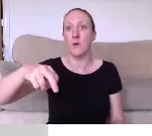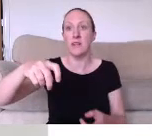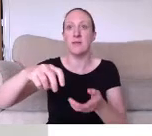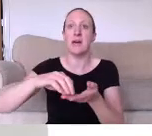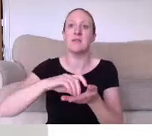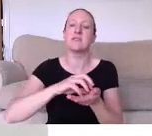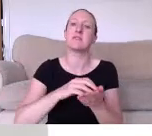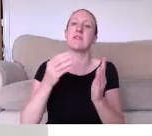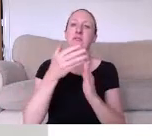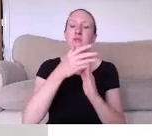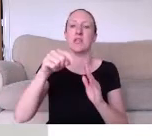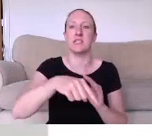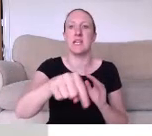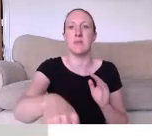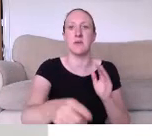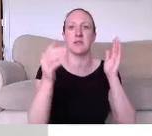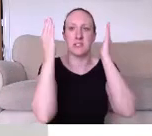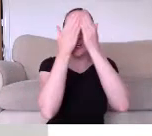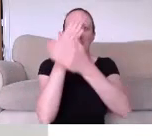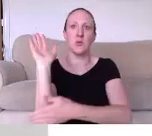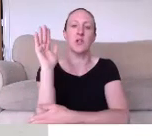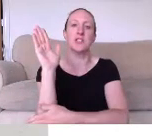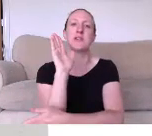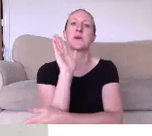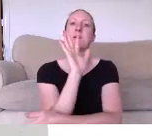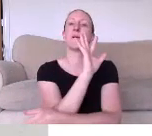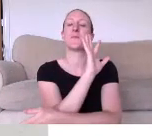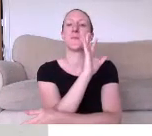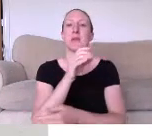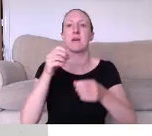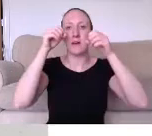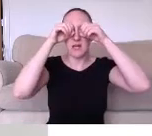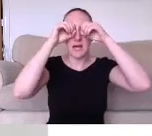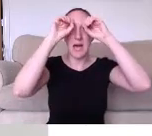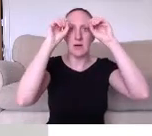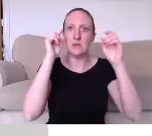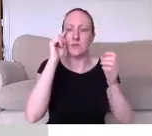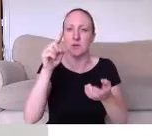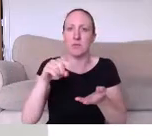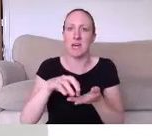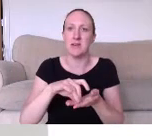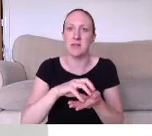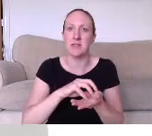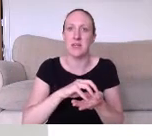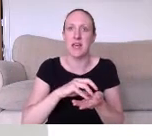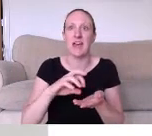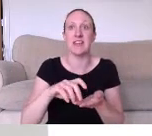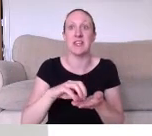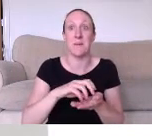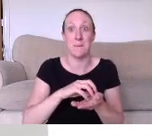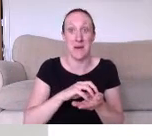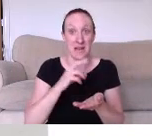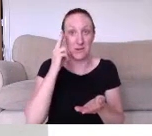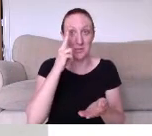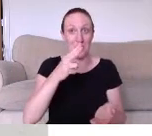On went the mouse through the deep, dark wood. An owl saw the mouse, and